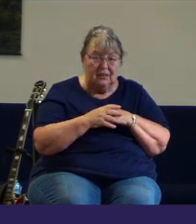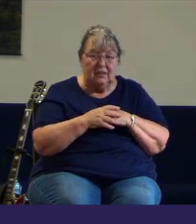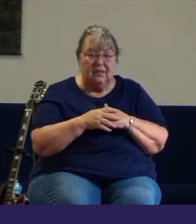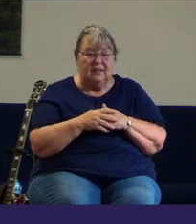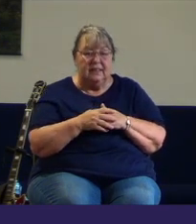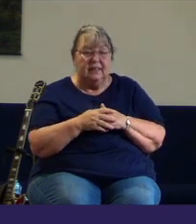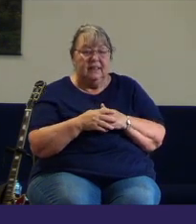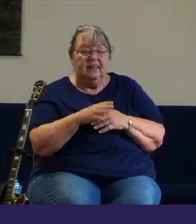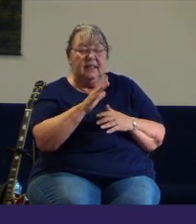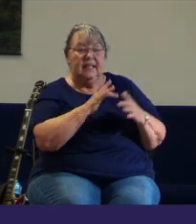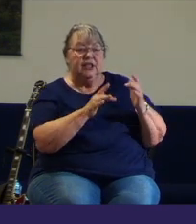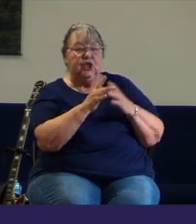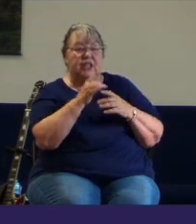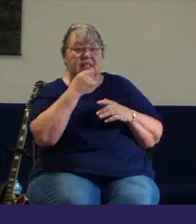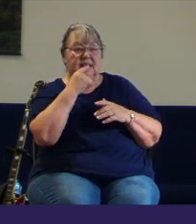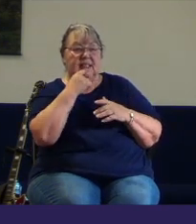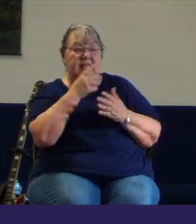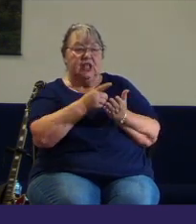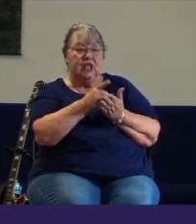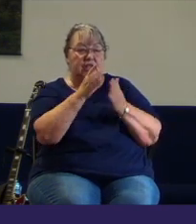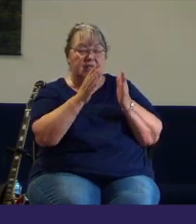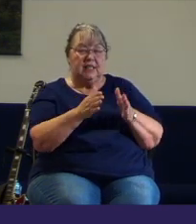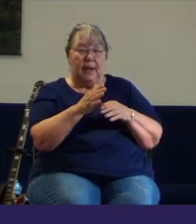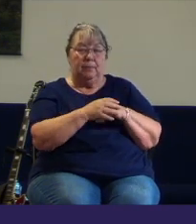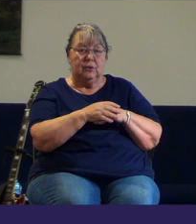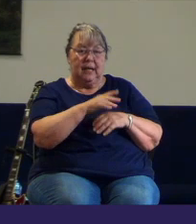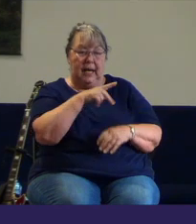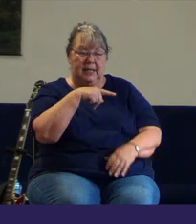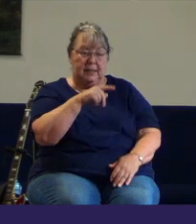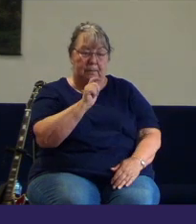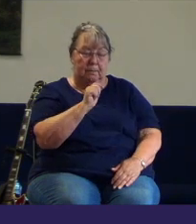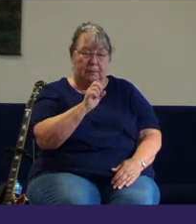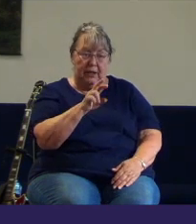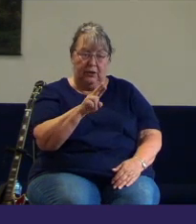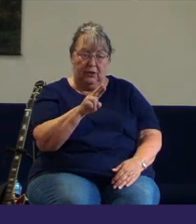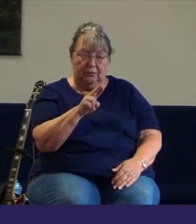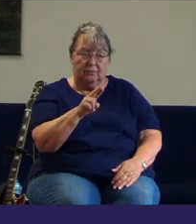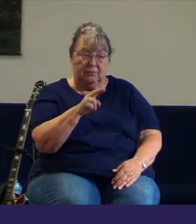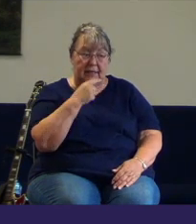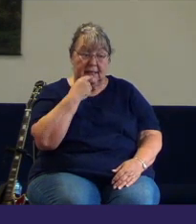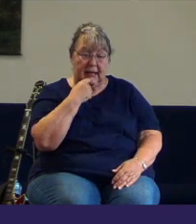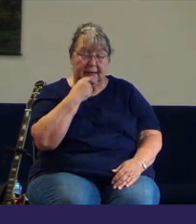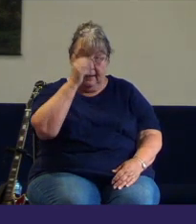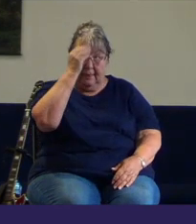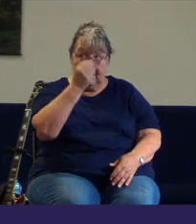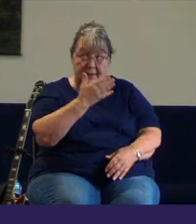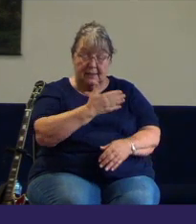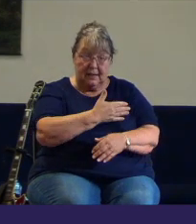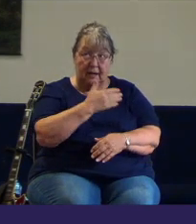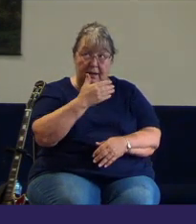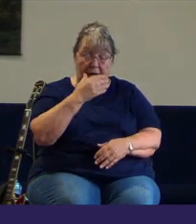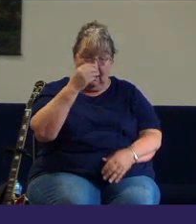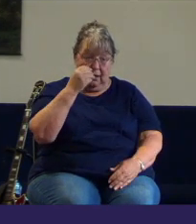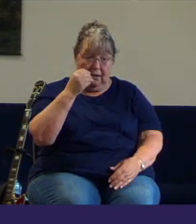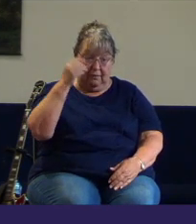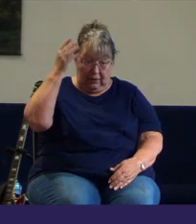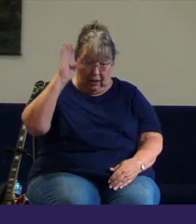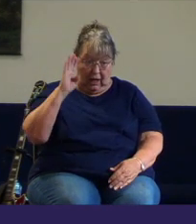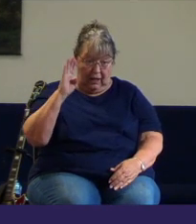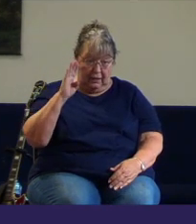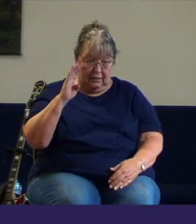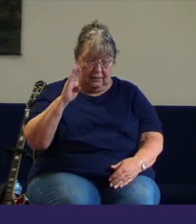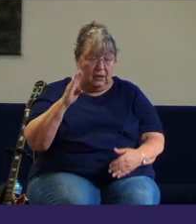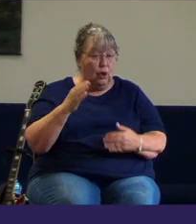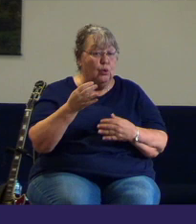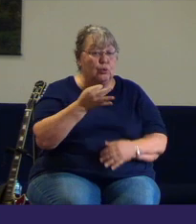says to the disciples and to Peter, he says, you know, the Son of Man is about to go and to suffer for the sins